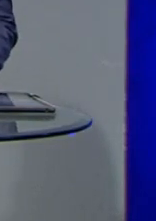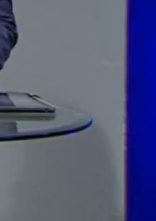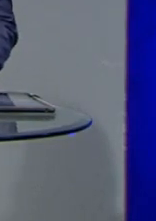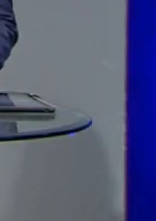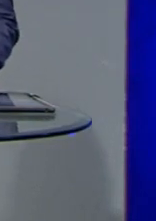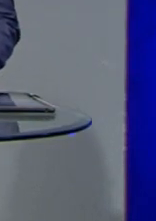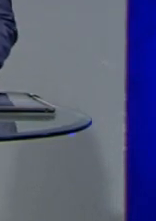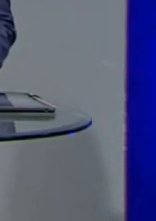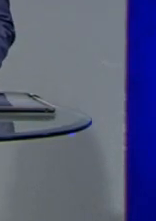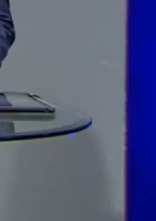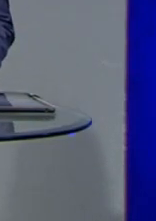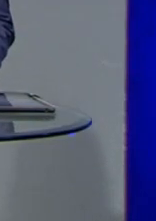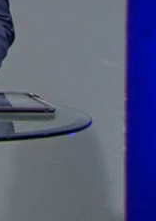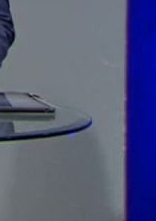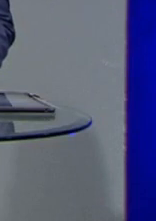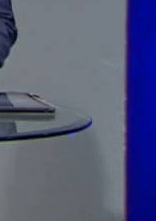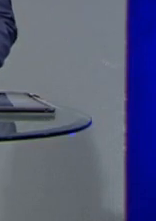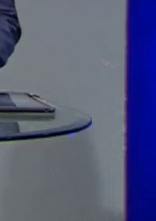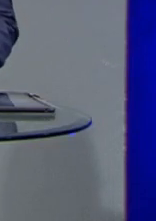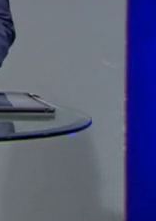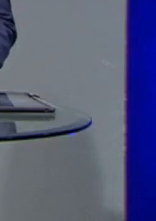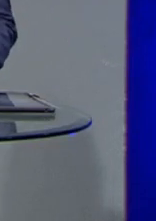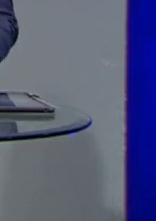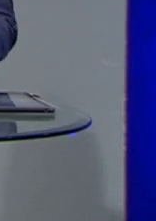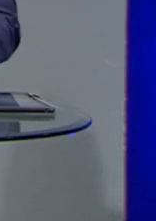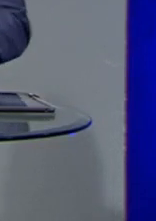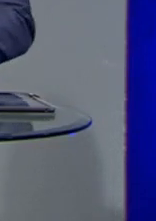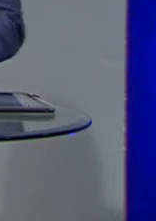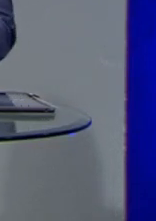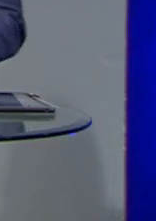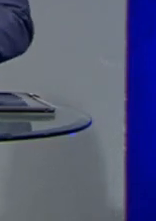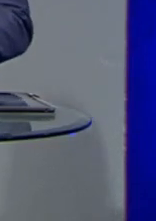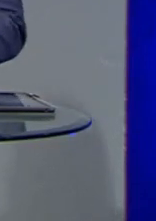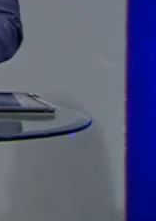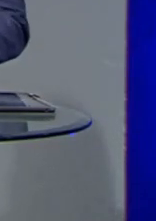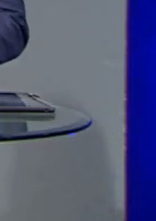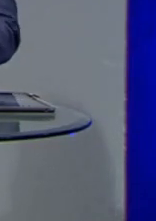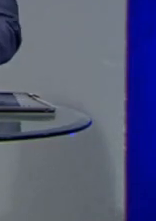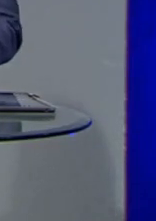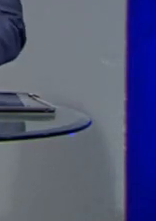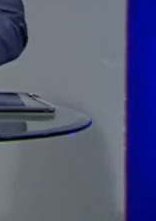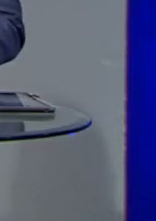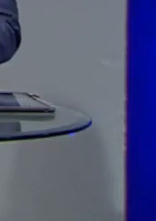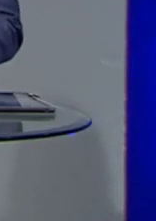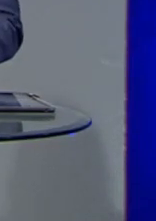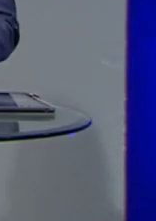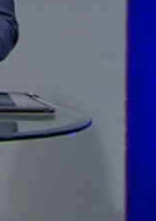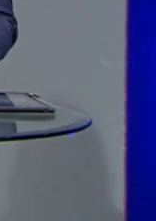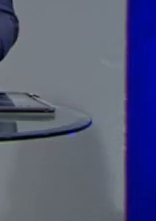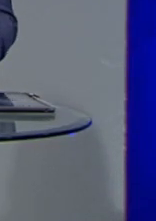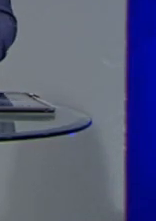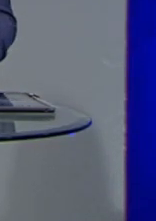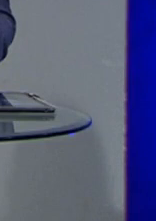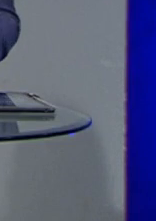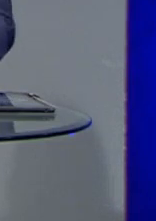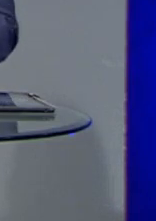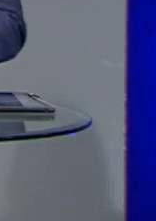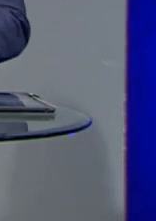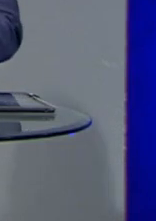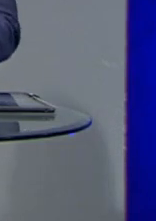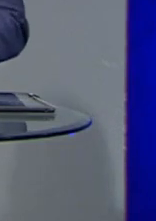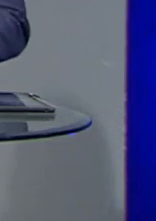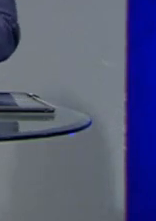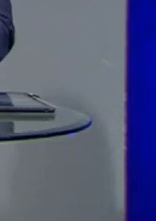Bill for public comment, which will give recognition to South Africa's sign language now, as this